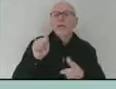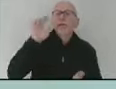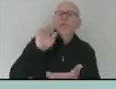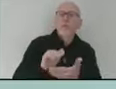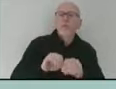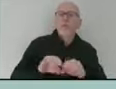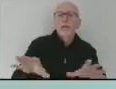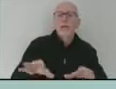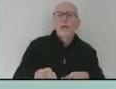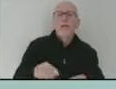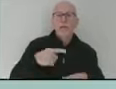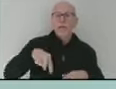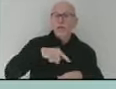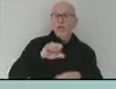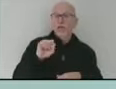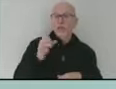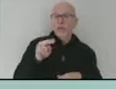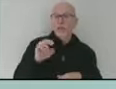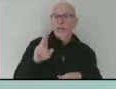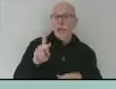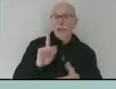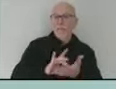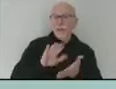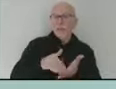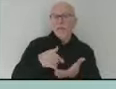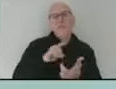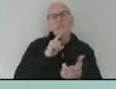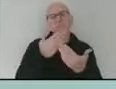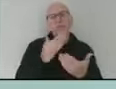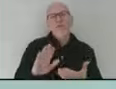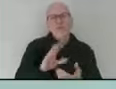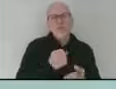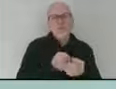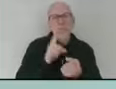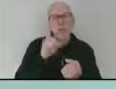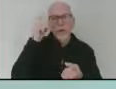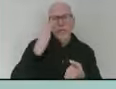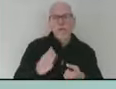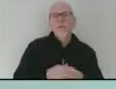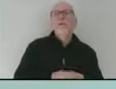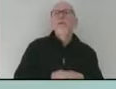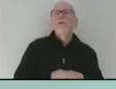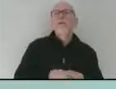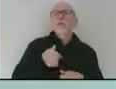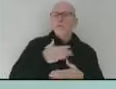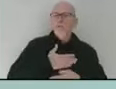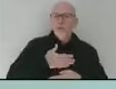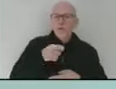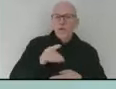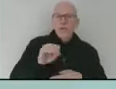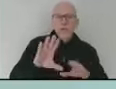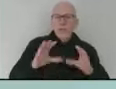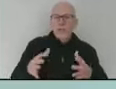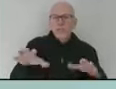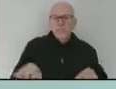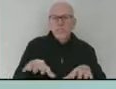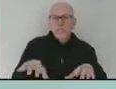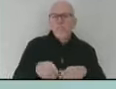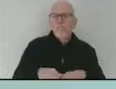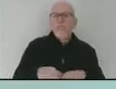All of us at Schneck Medical Center appreciate and thank you for your continued support, Governor. We appreciate all you and your team are doing, and thank you